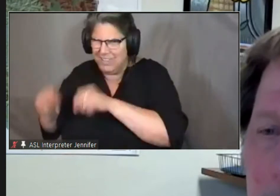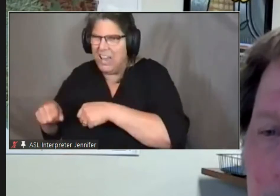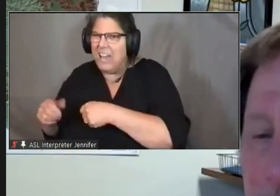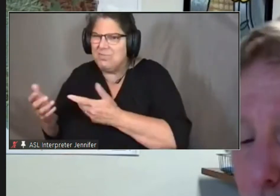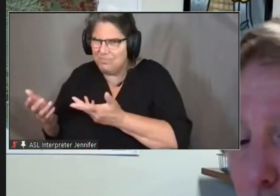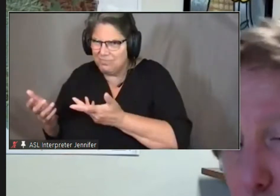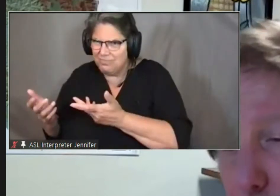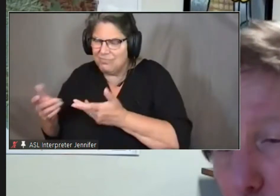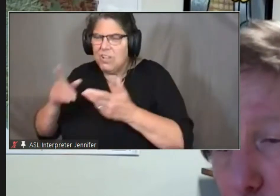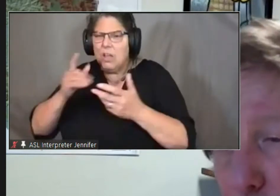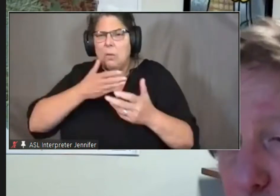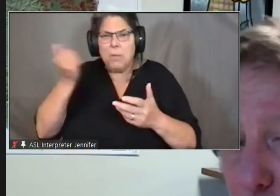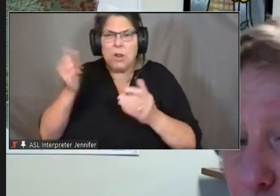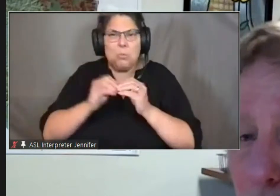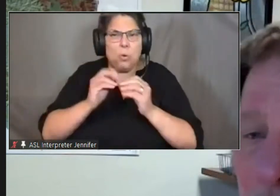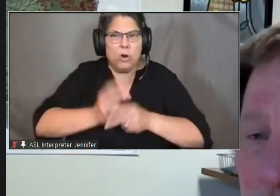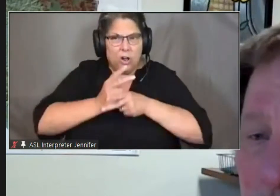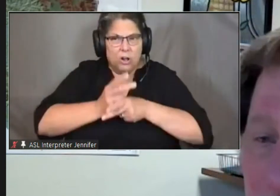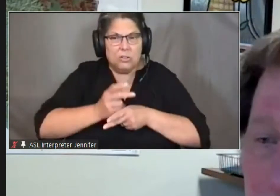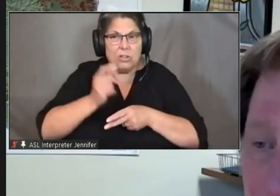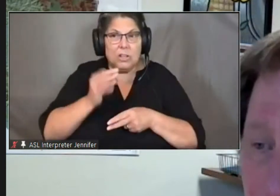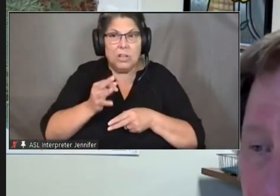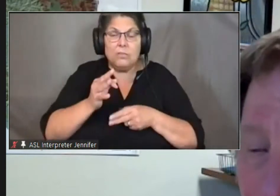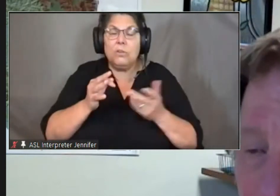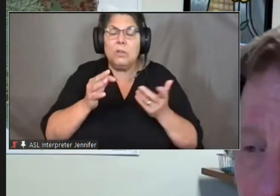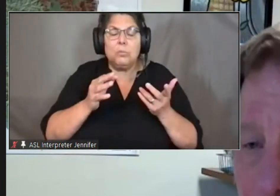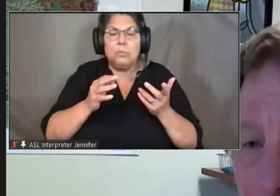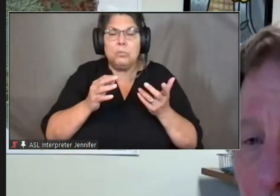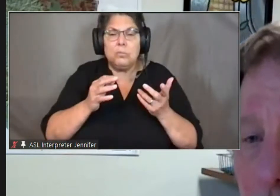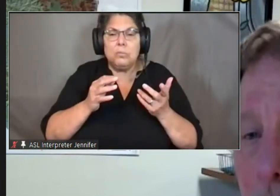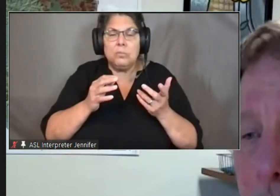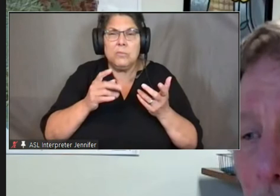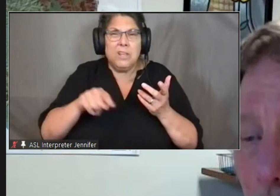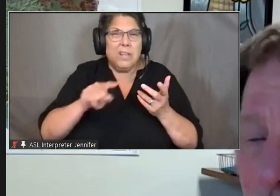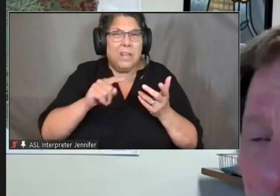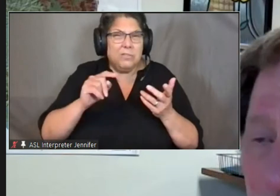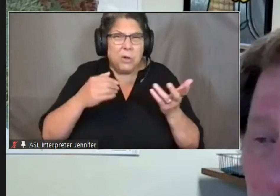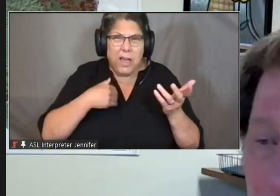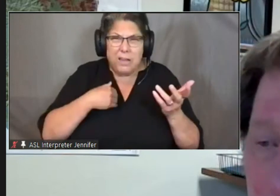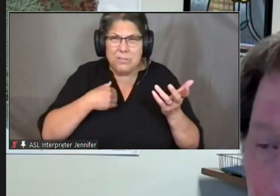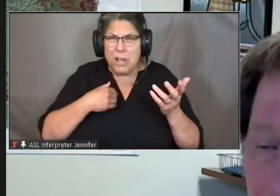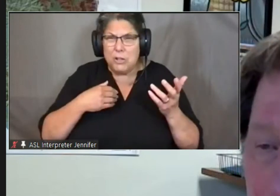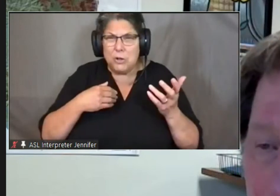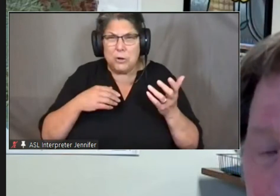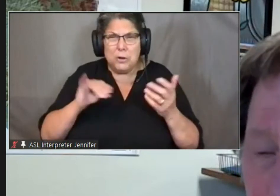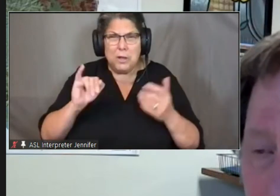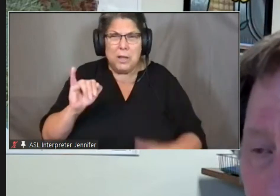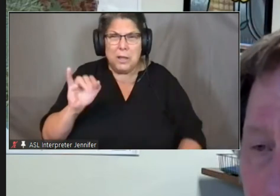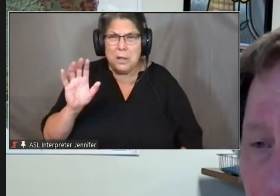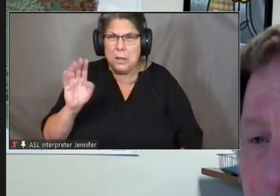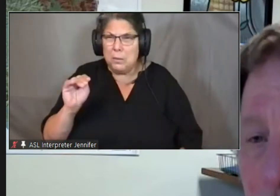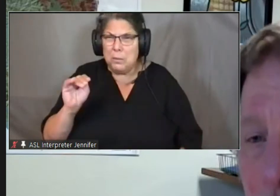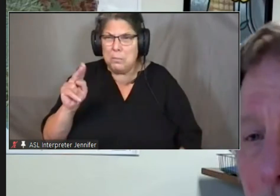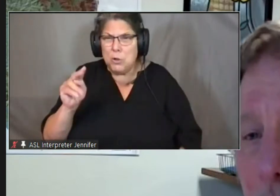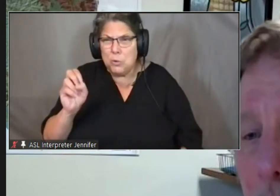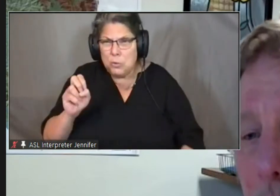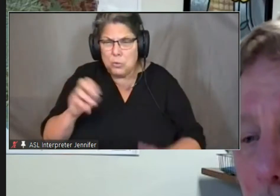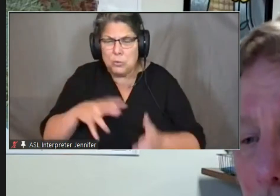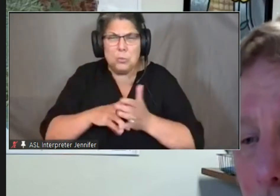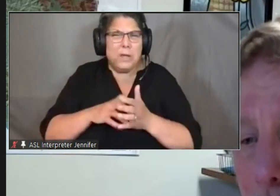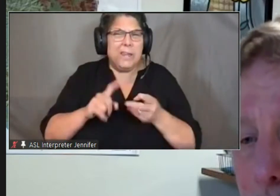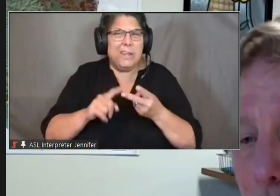cautious. If you yourself have some, for example, immune deficiencies, or if you're getting cancer chemotherapy,